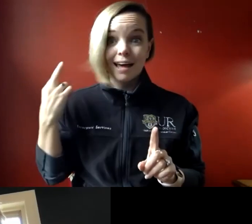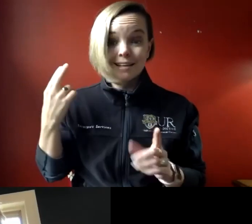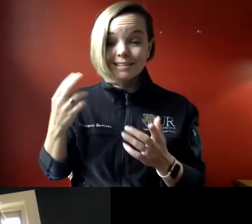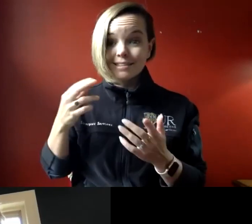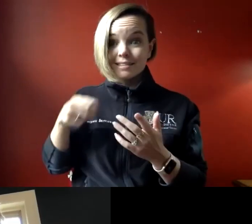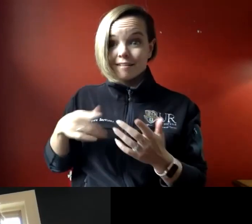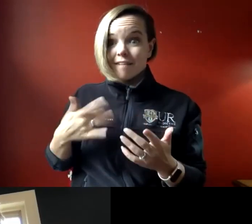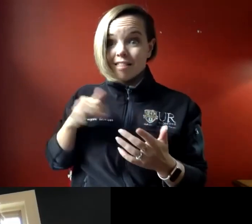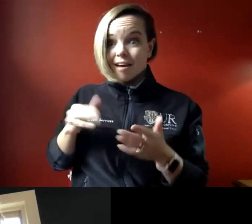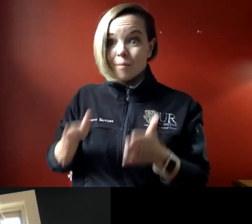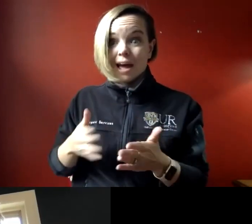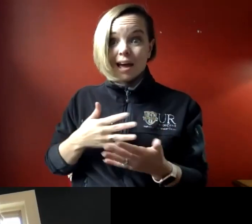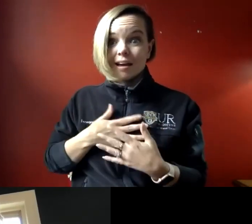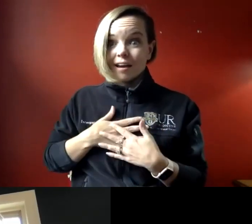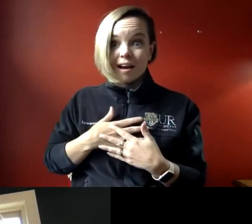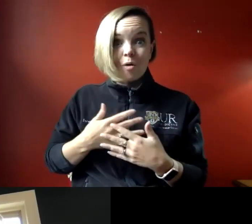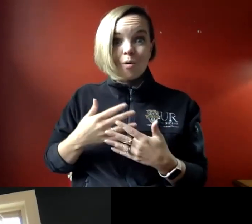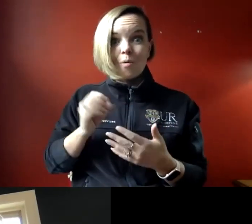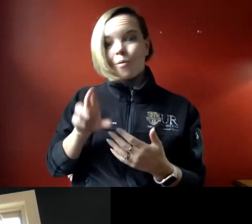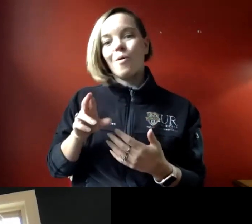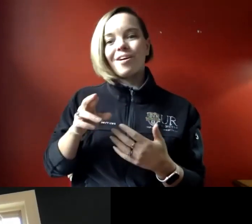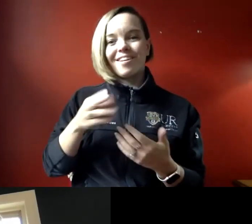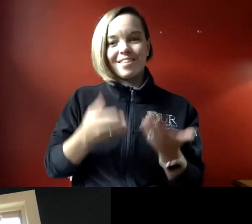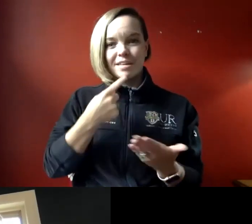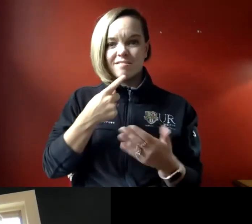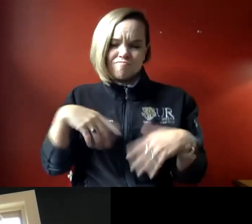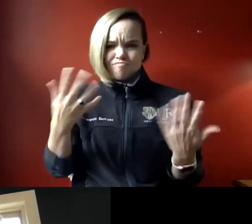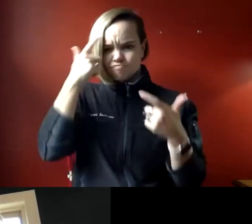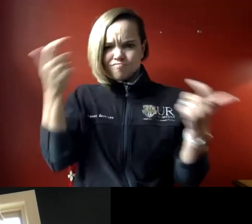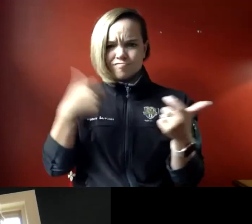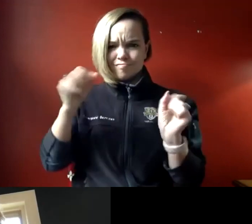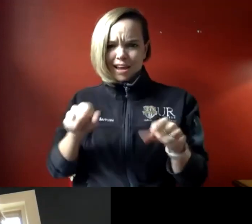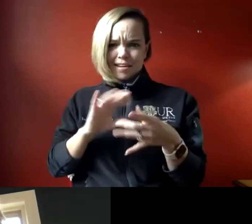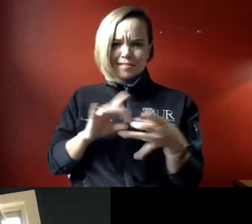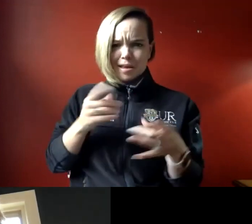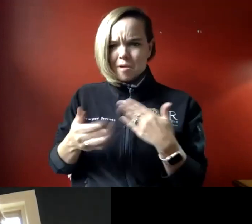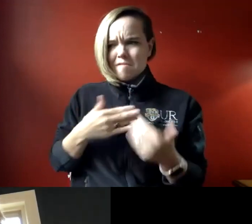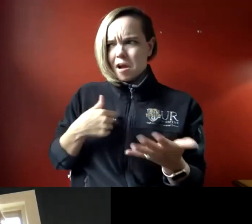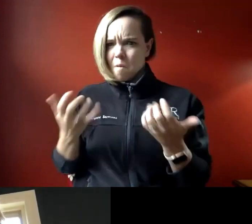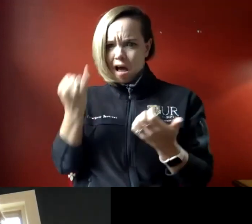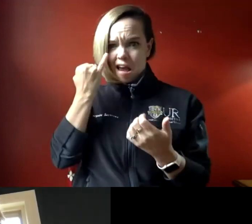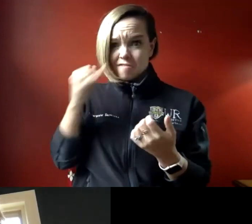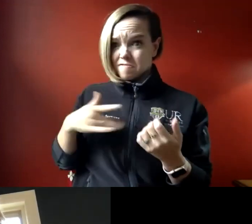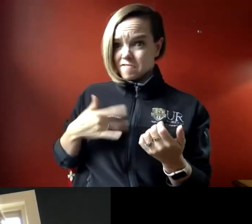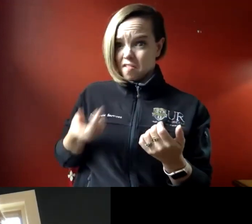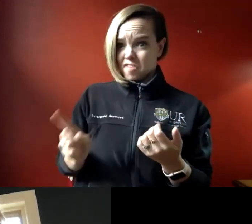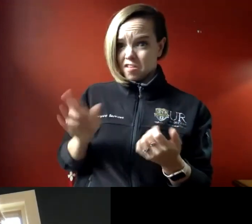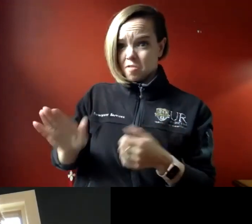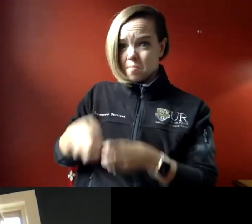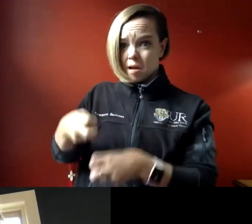say, I can say whatever I want, you know, no one's going to tell. If she finds it offensive, that's her problem. And I'll